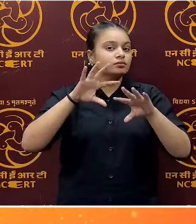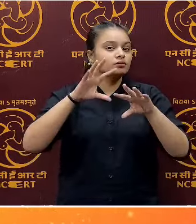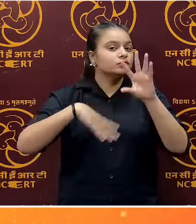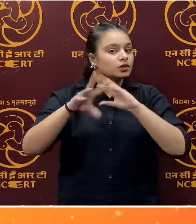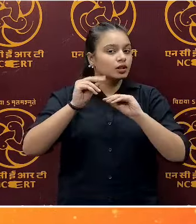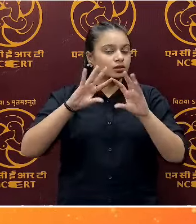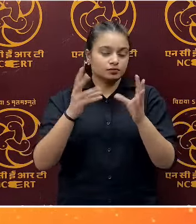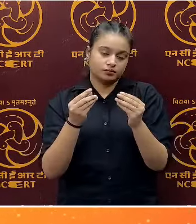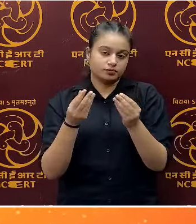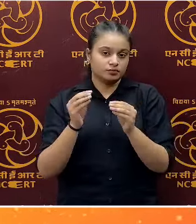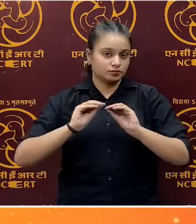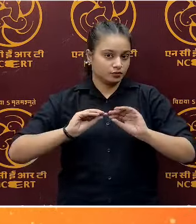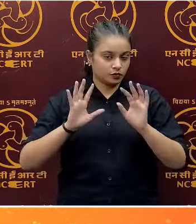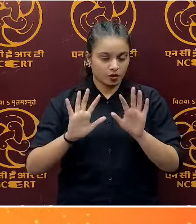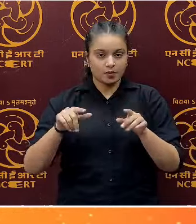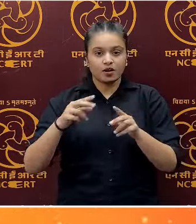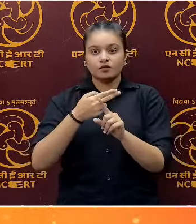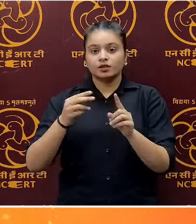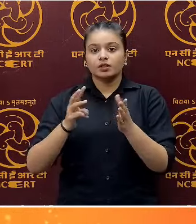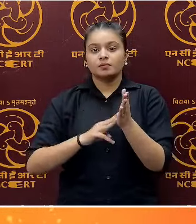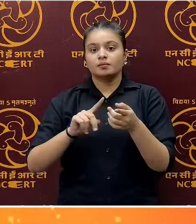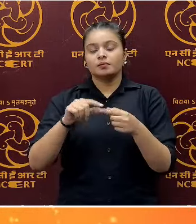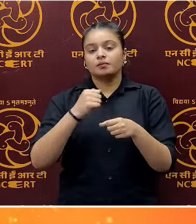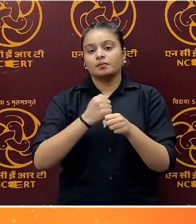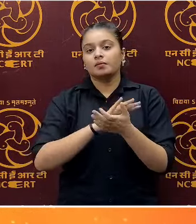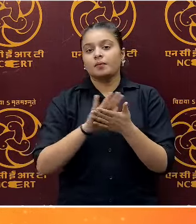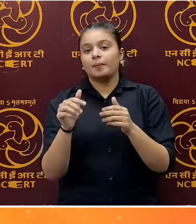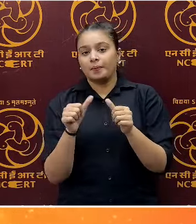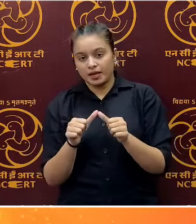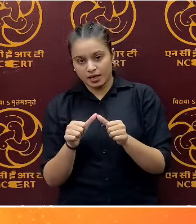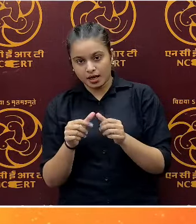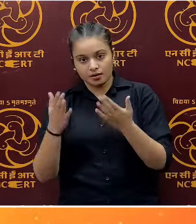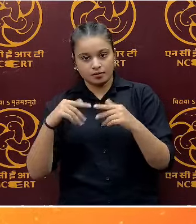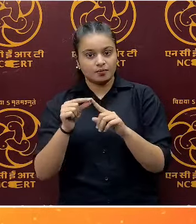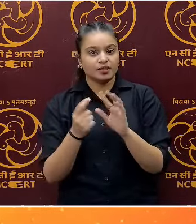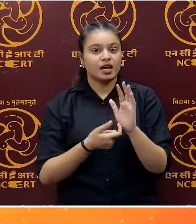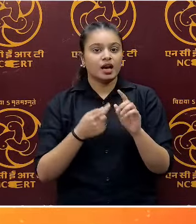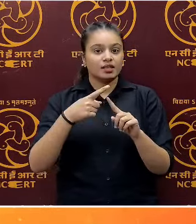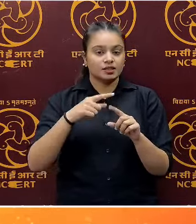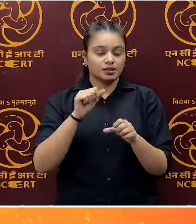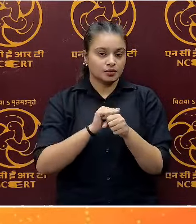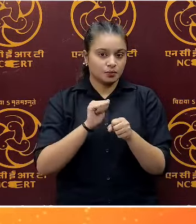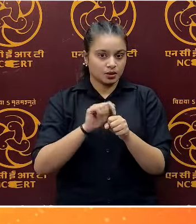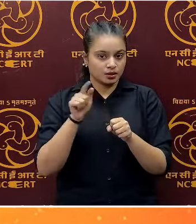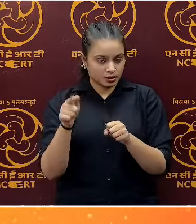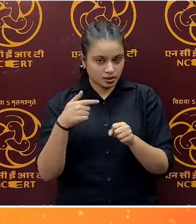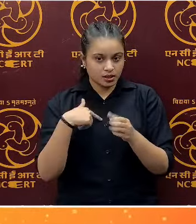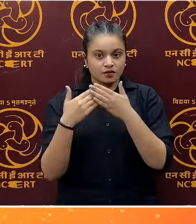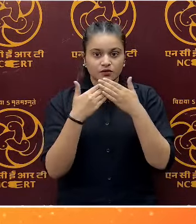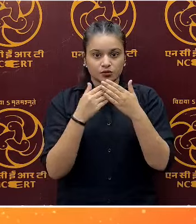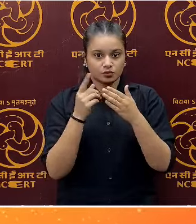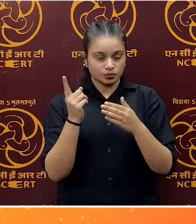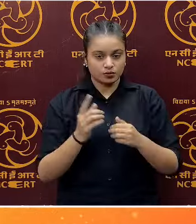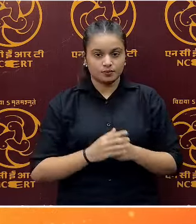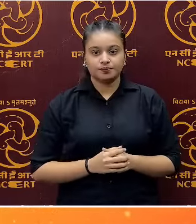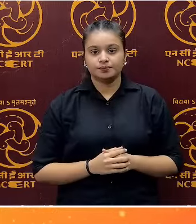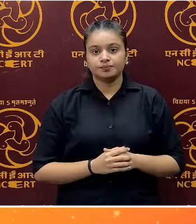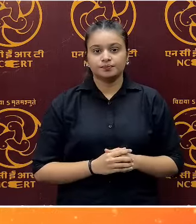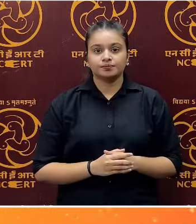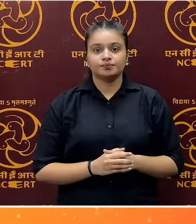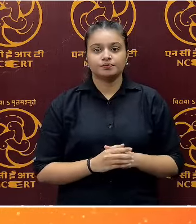session. We have with us Ms. Megha Uniyal. Ma'am is PRT from PM Shri KV NMR NCERT branch, New